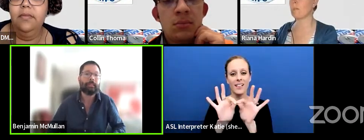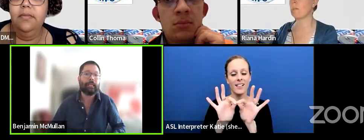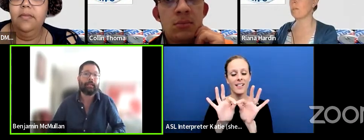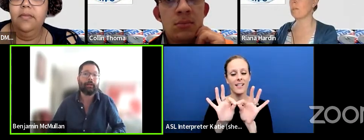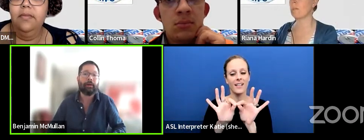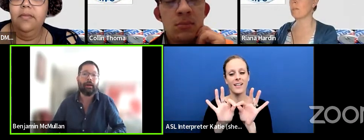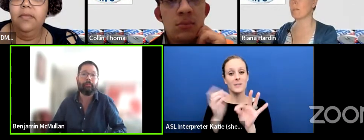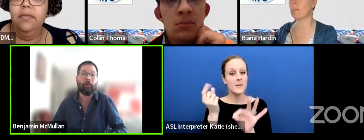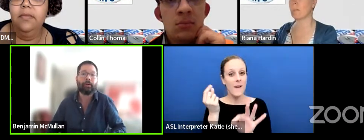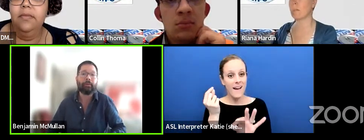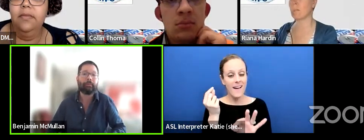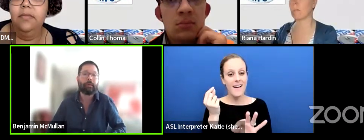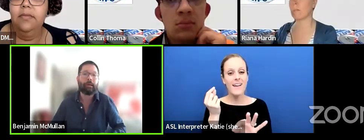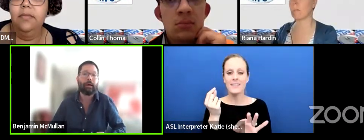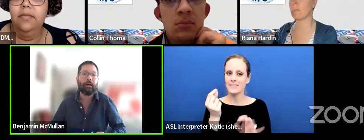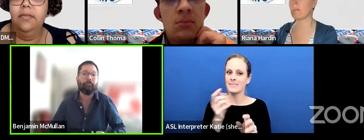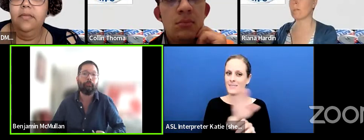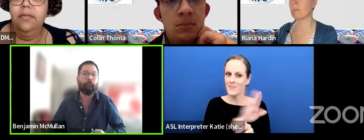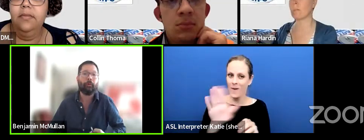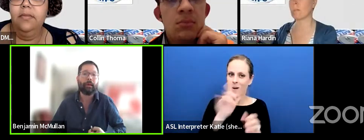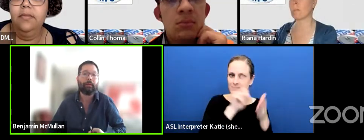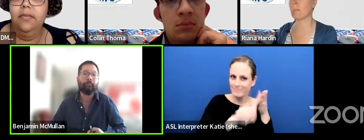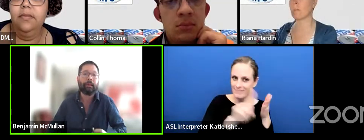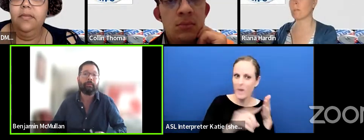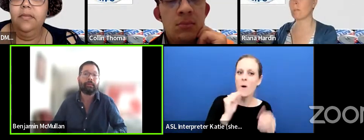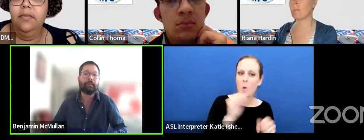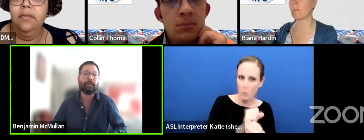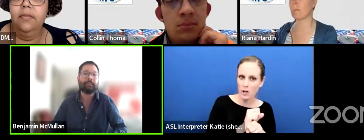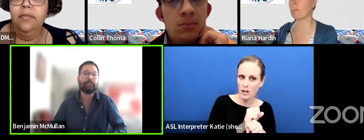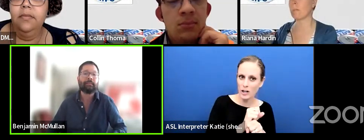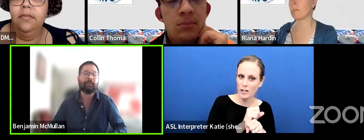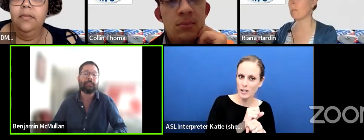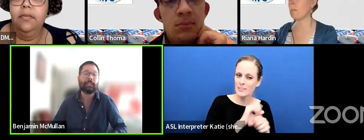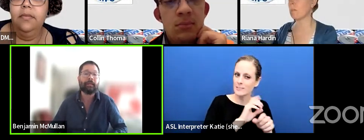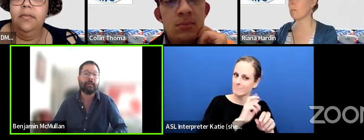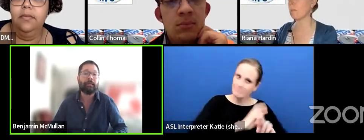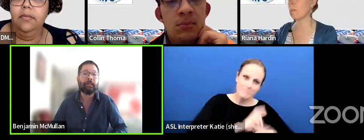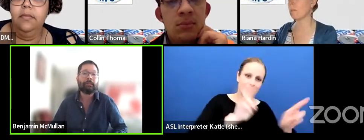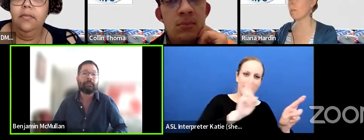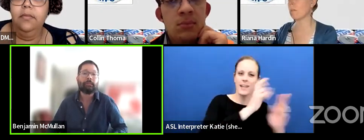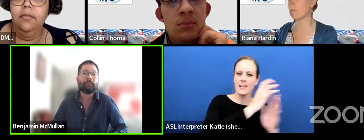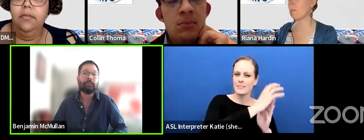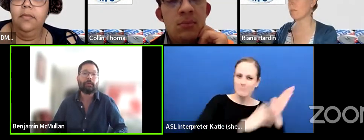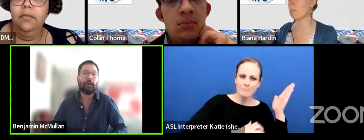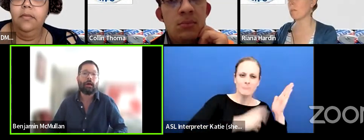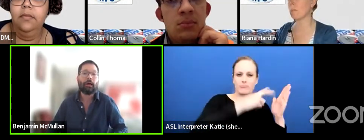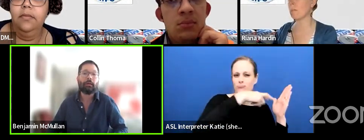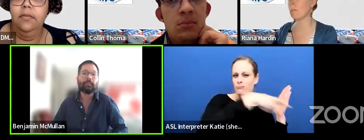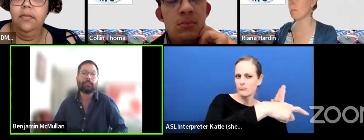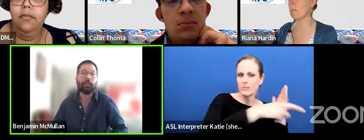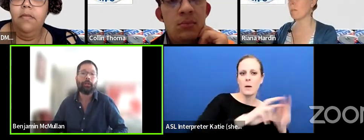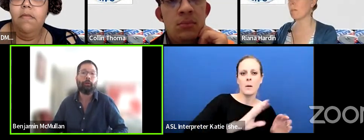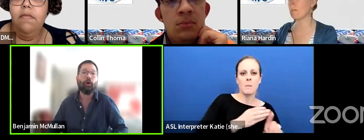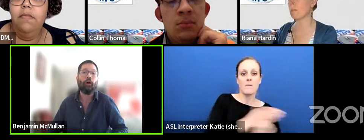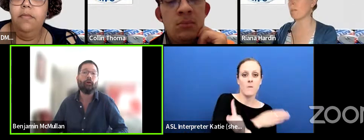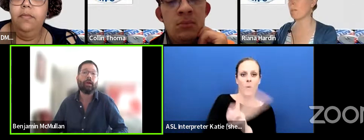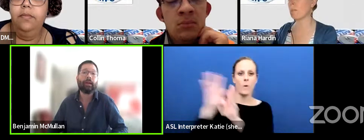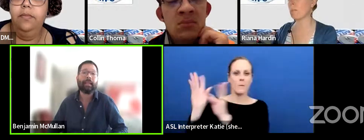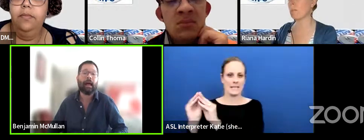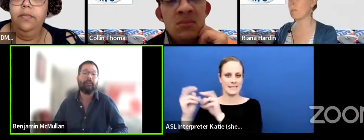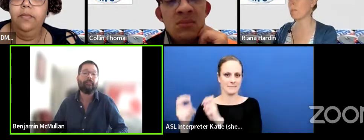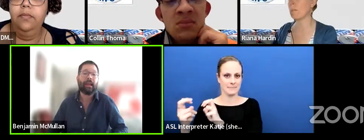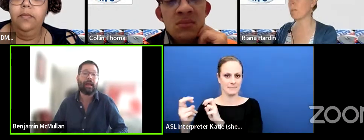to do your homework before you meet with the legislature. So